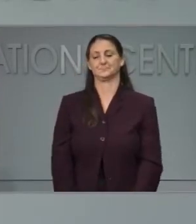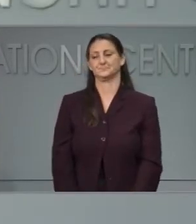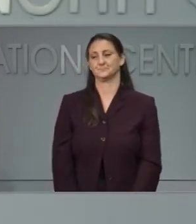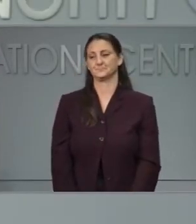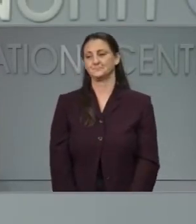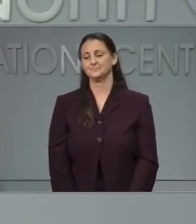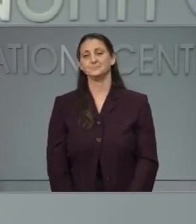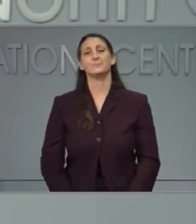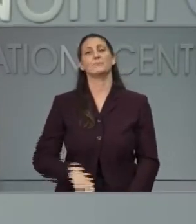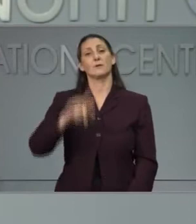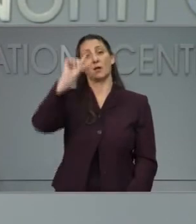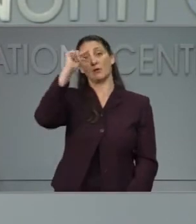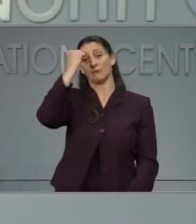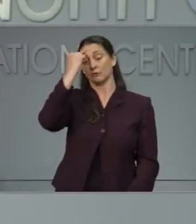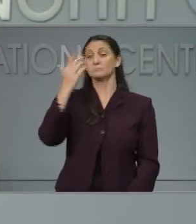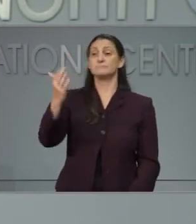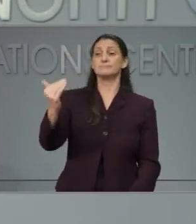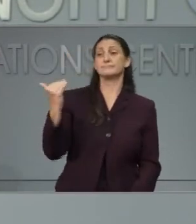Nick, question please.